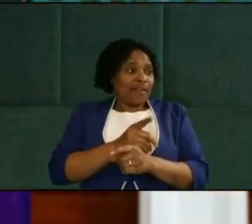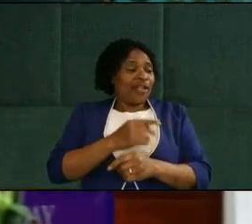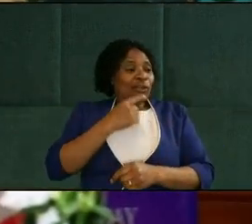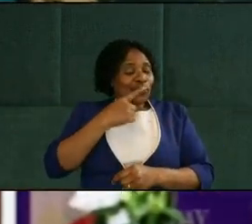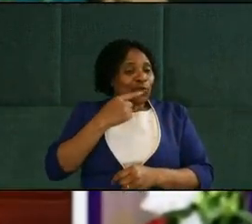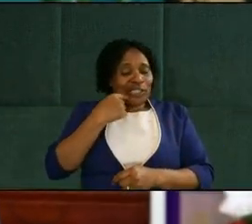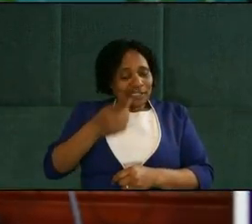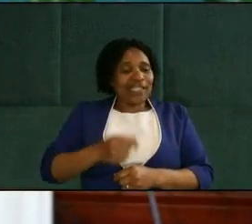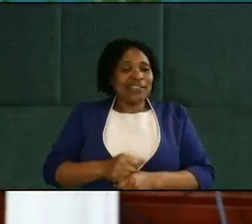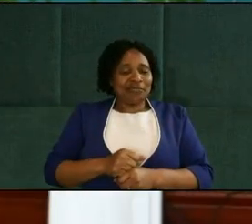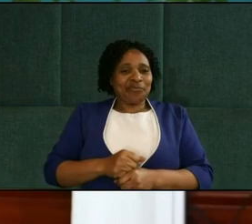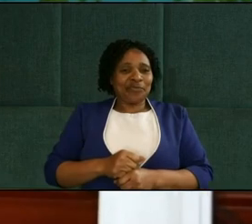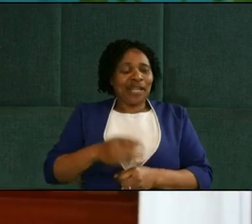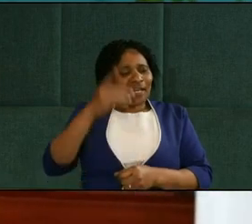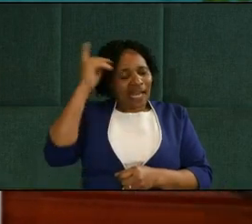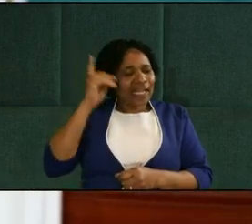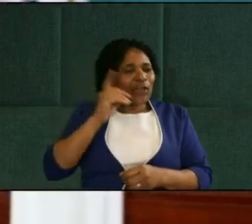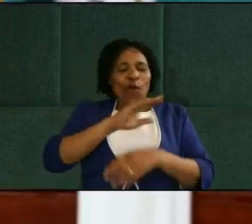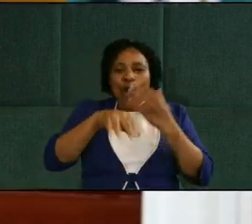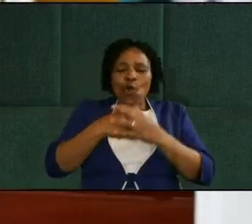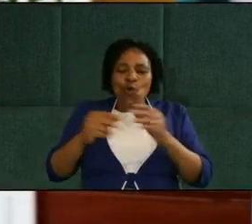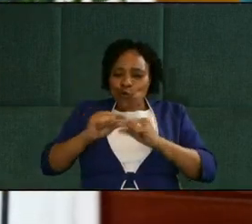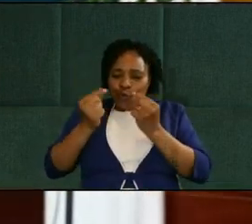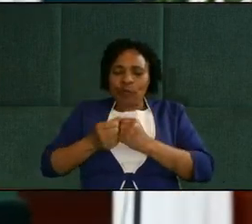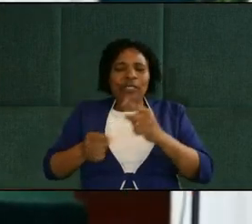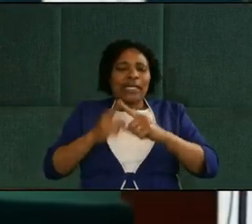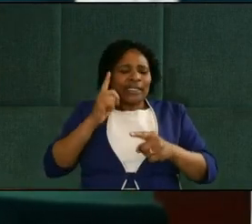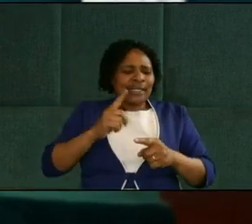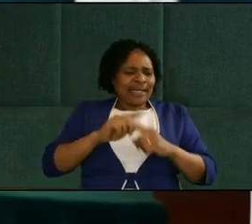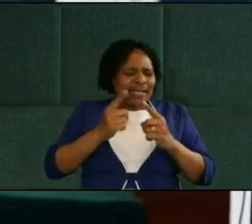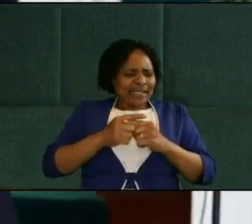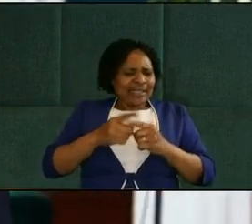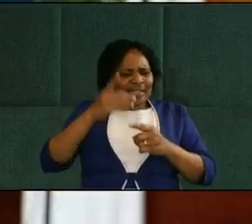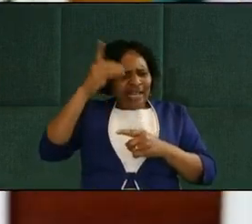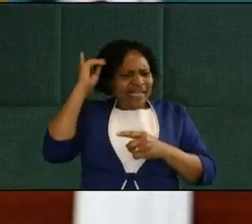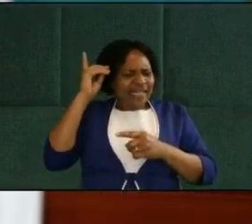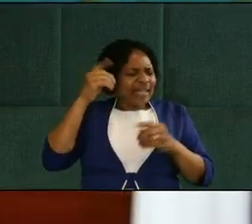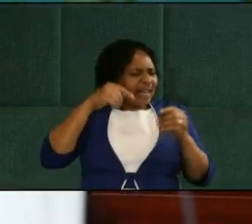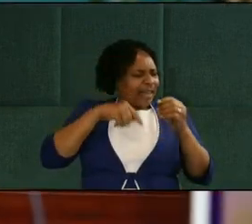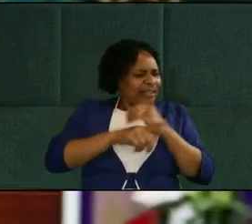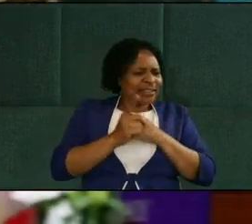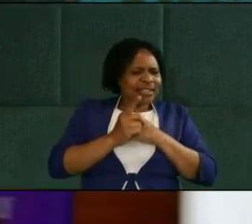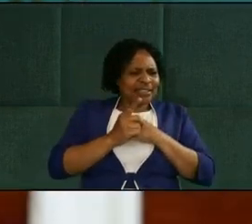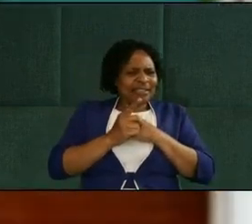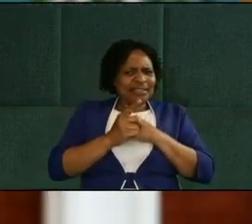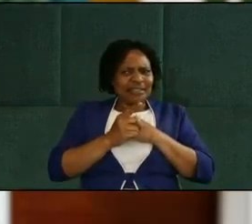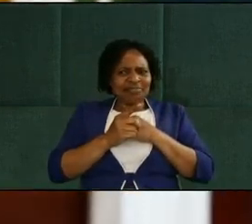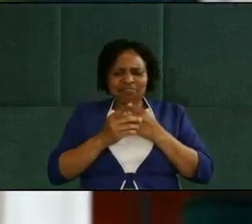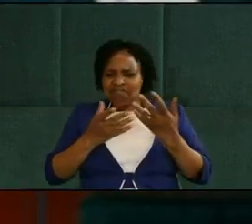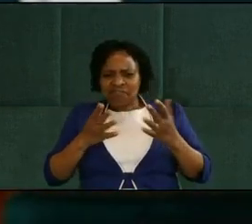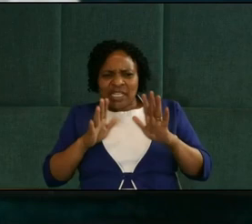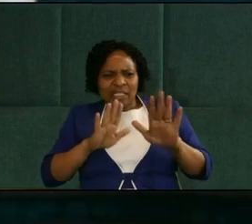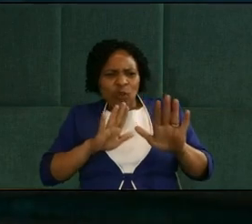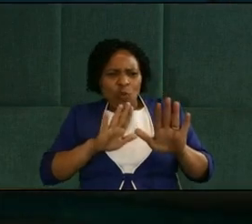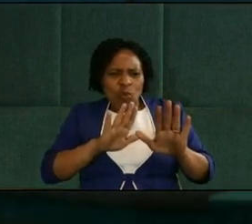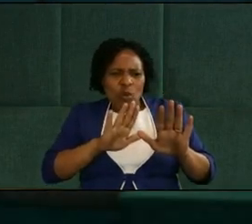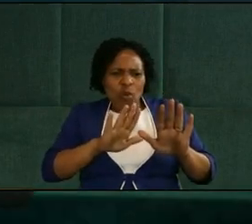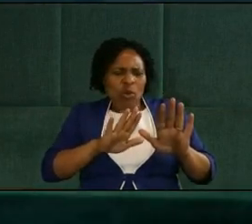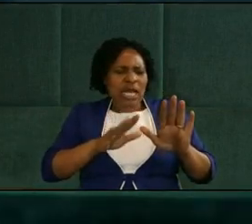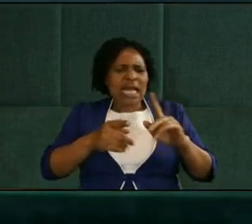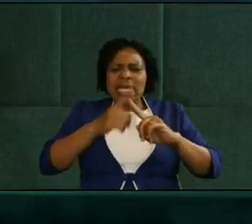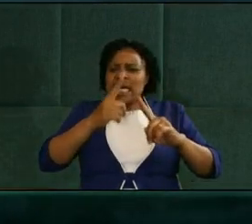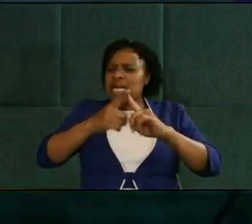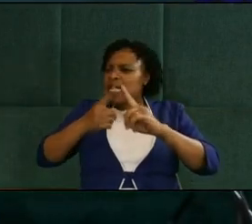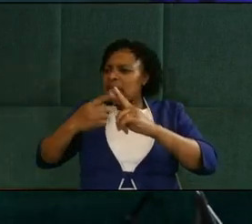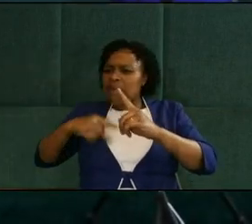They saw Daniel and his companion to kill him. And Daniel went in and said, so Daniel said, hang on. Don't kill